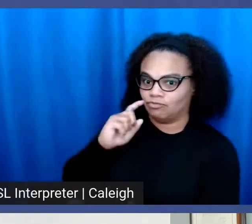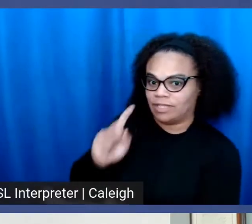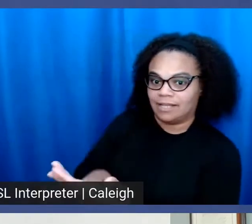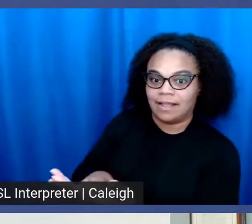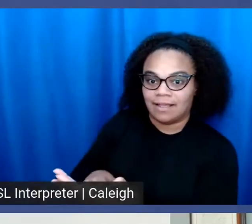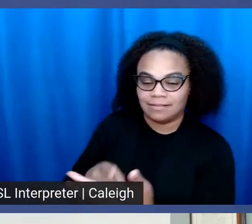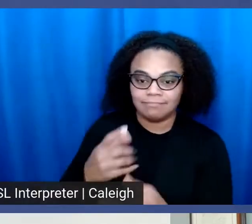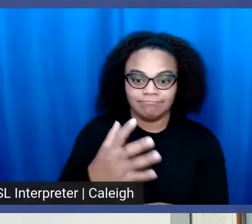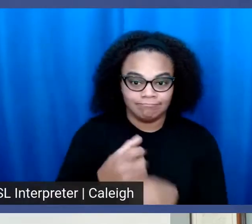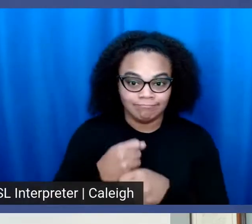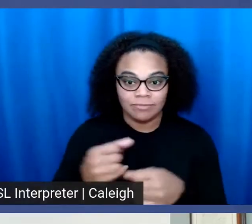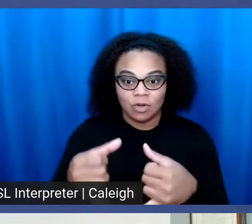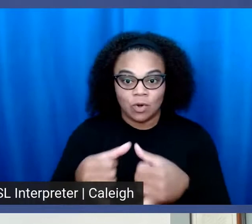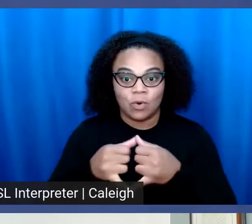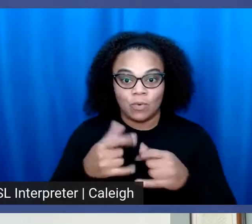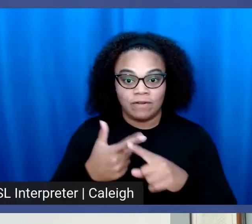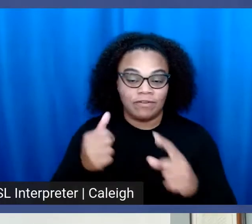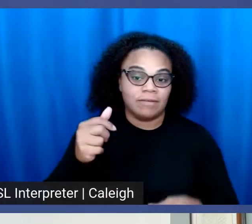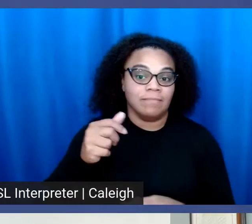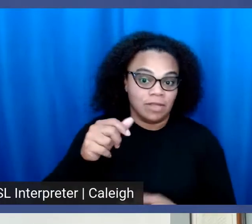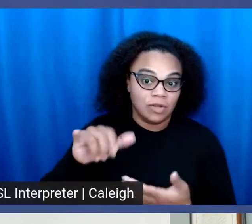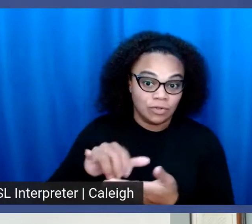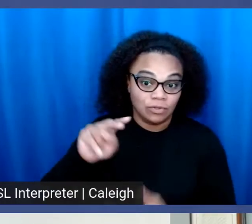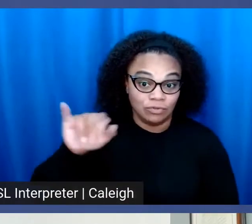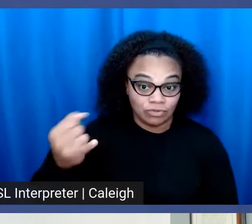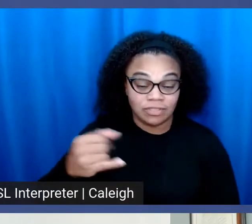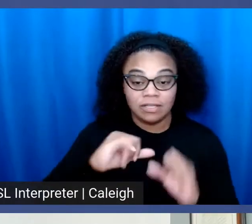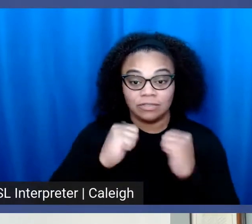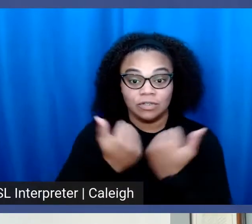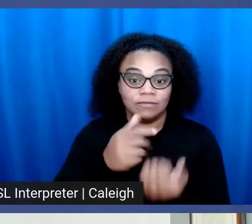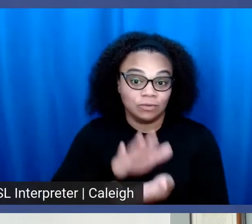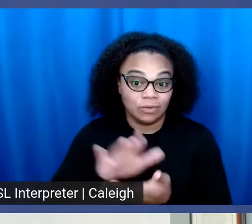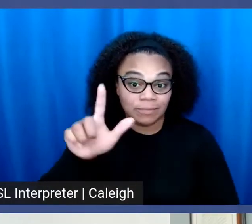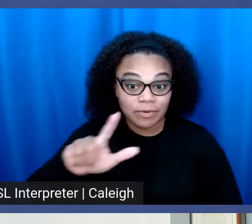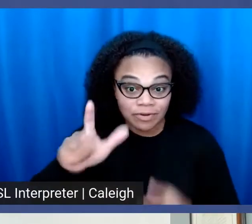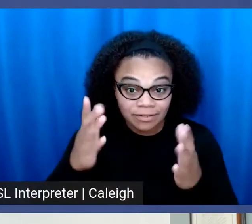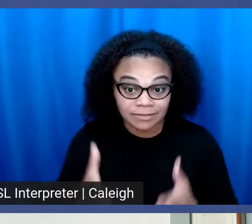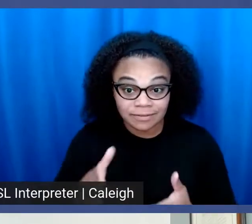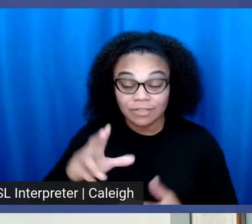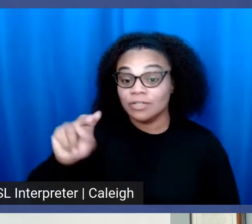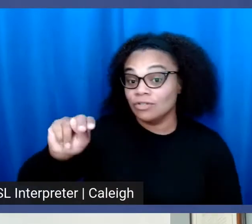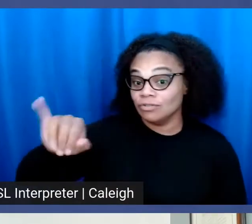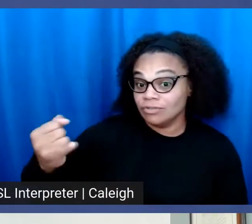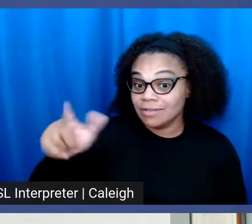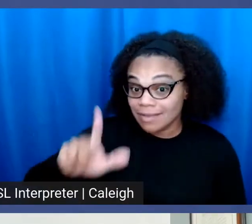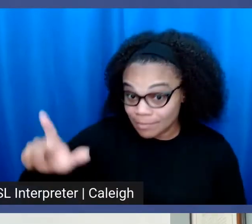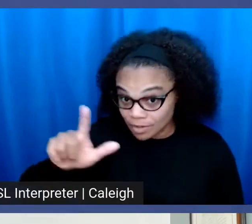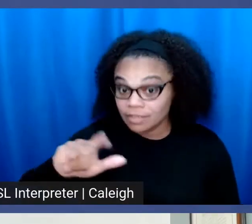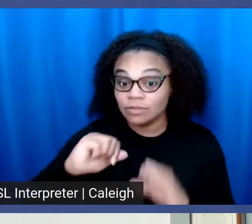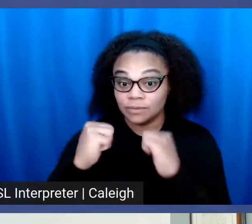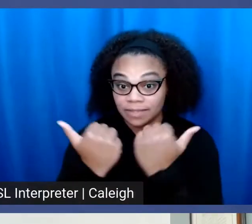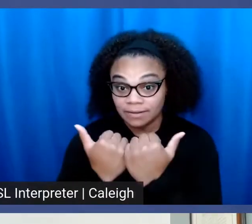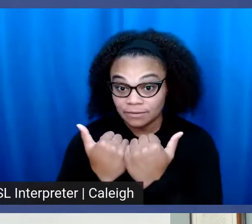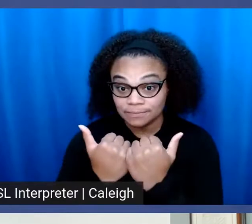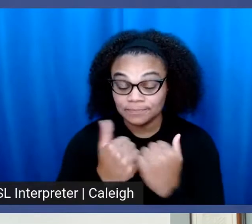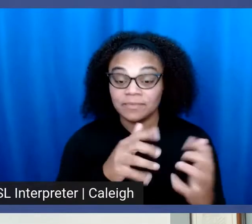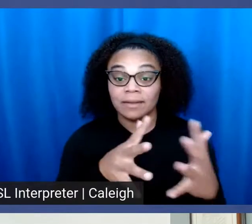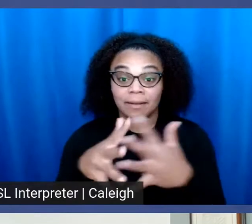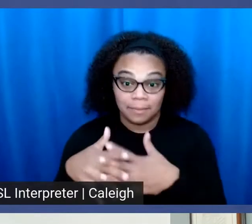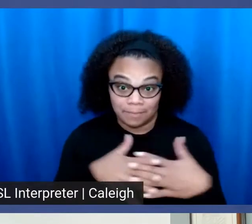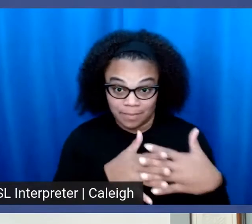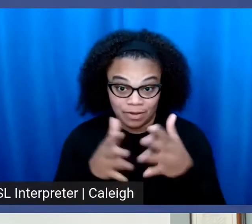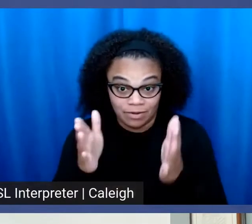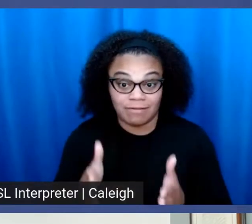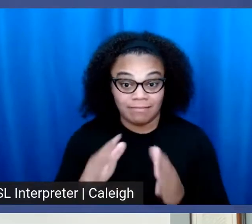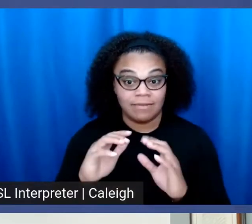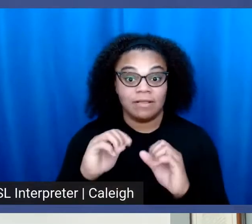New Jersey Association of School Librarians, the New Jersey Library Association, the American Association of